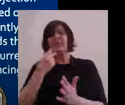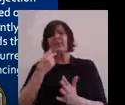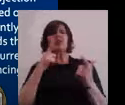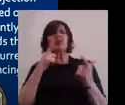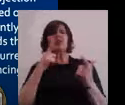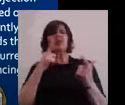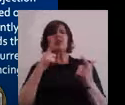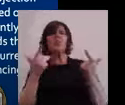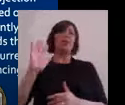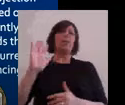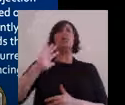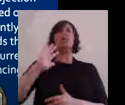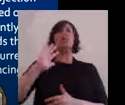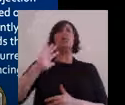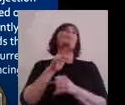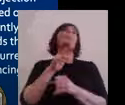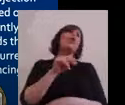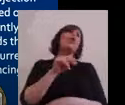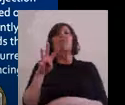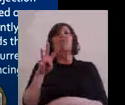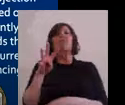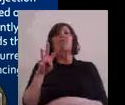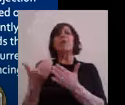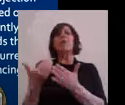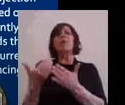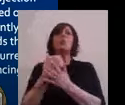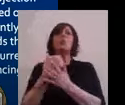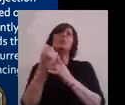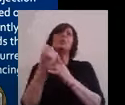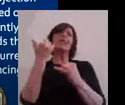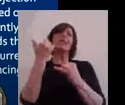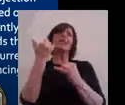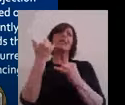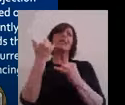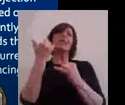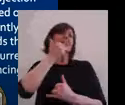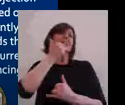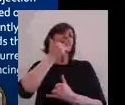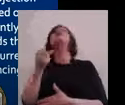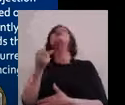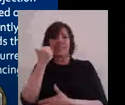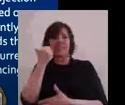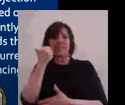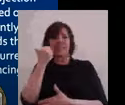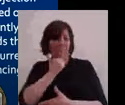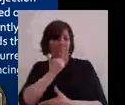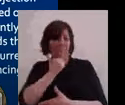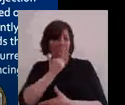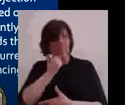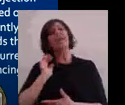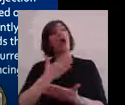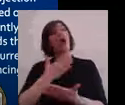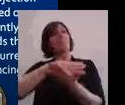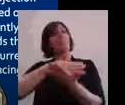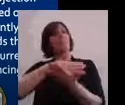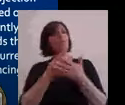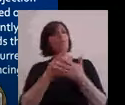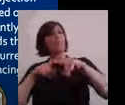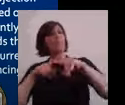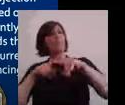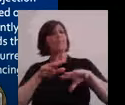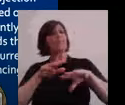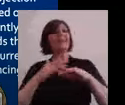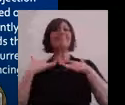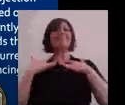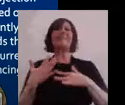40 sometimes new cases a day. We're getting hundreds and hundreds of new cases a day. And our budget was predicated on what was the usual expectation